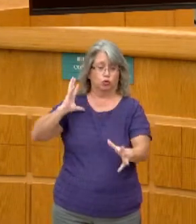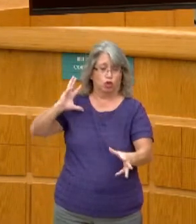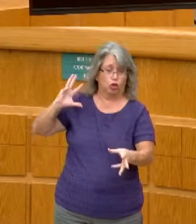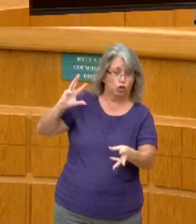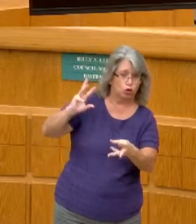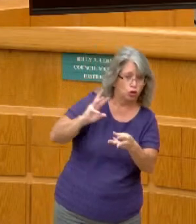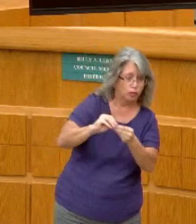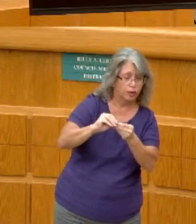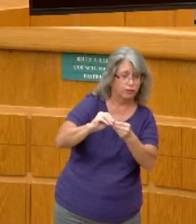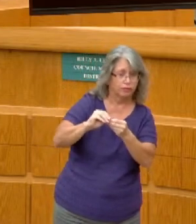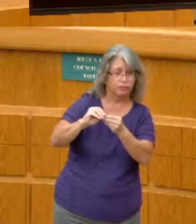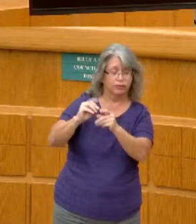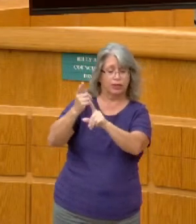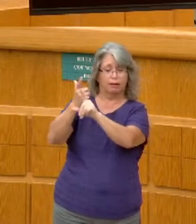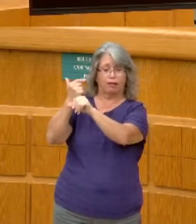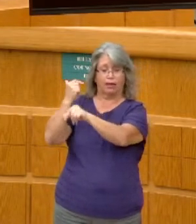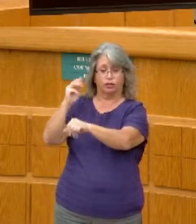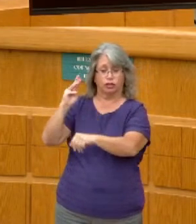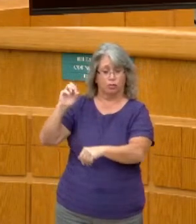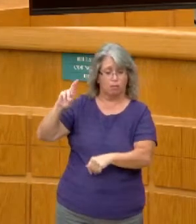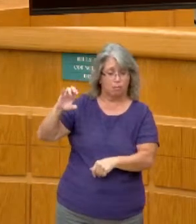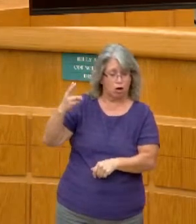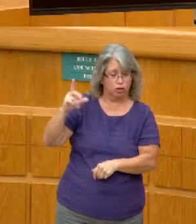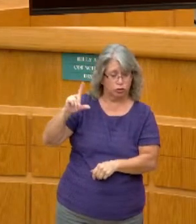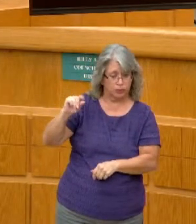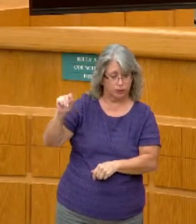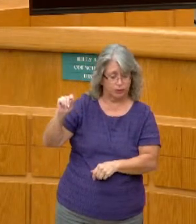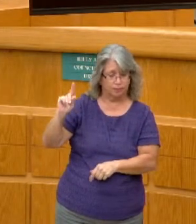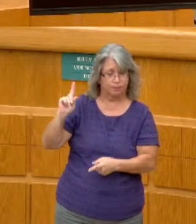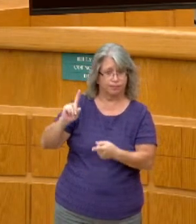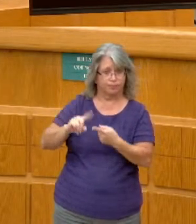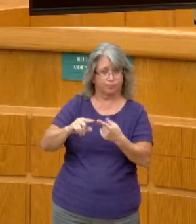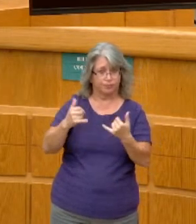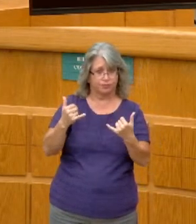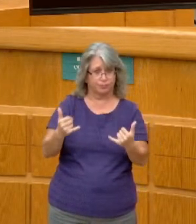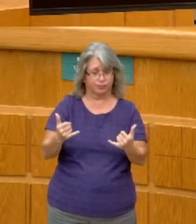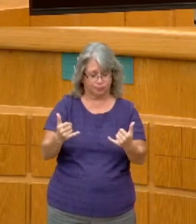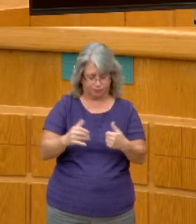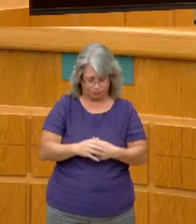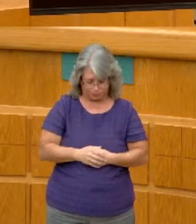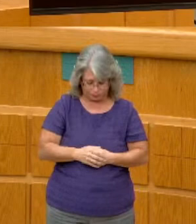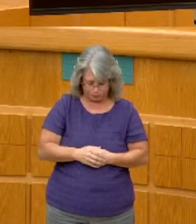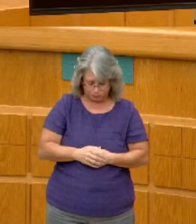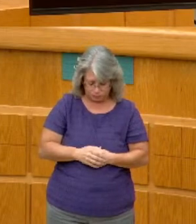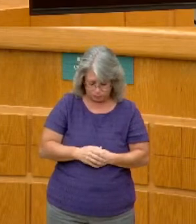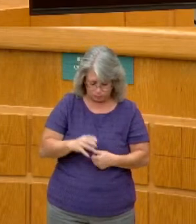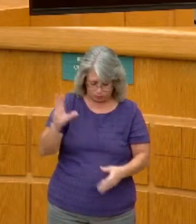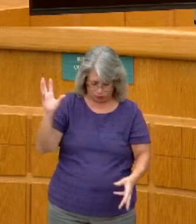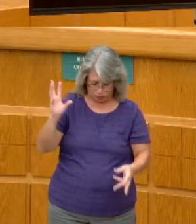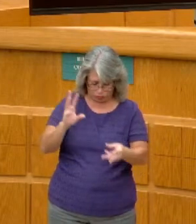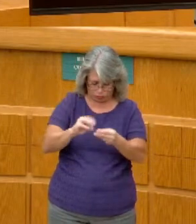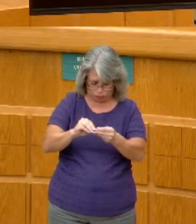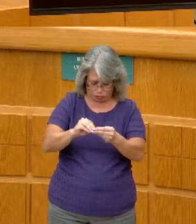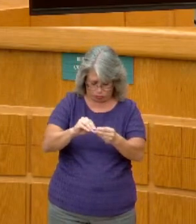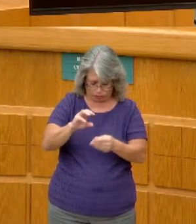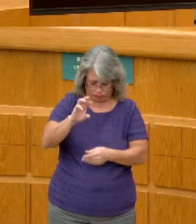from last year, March of 2020, to the present. And what we have here is a total of